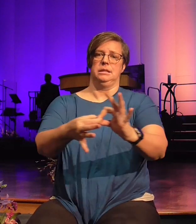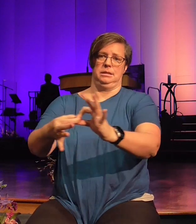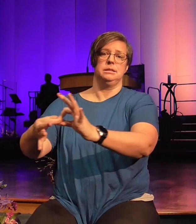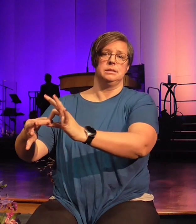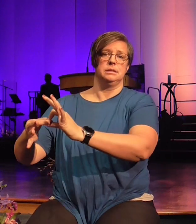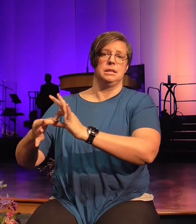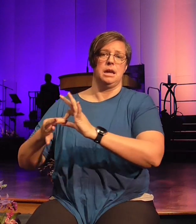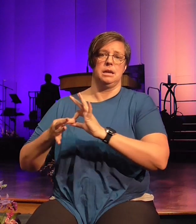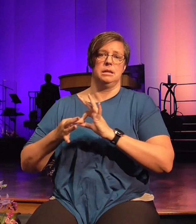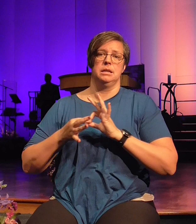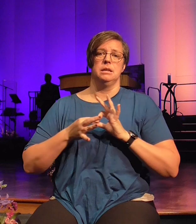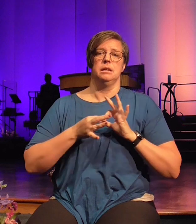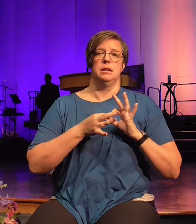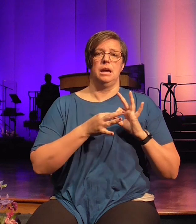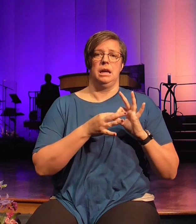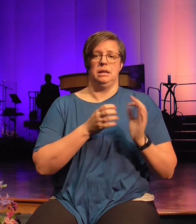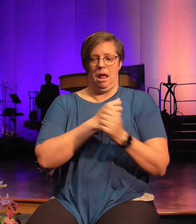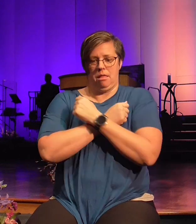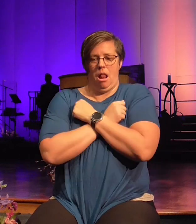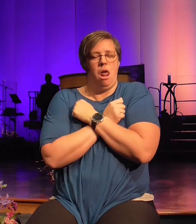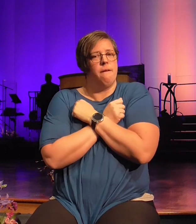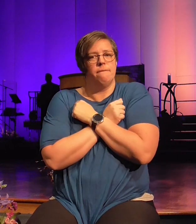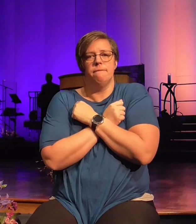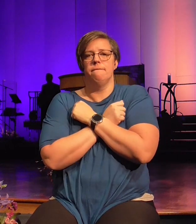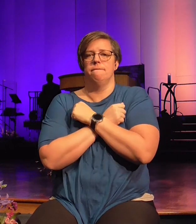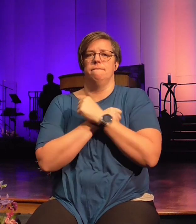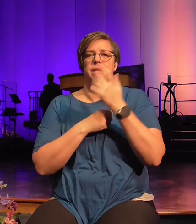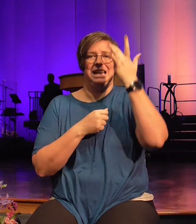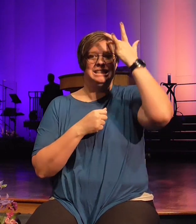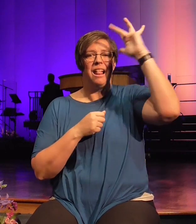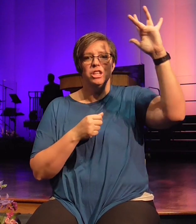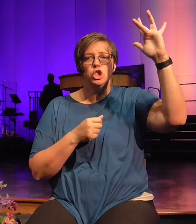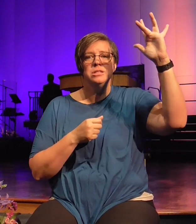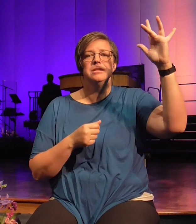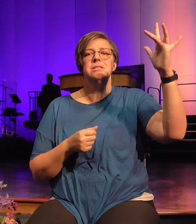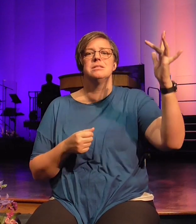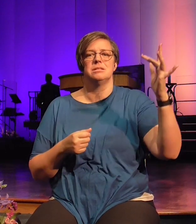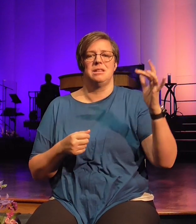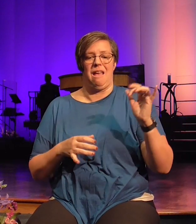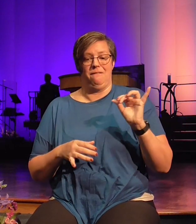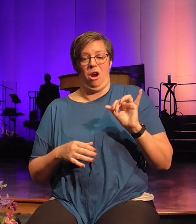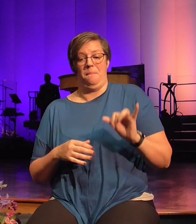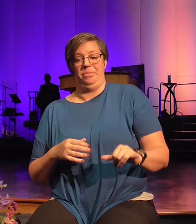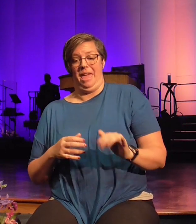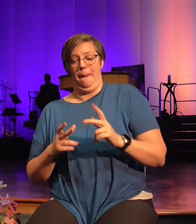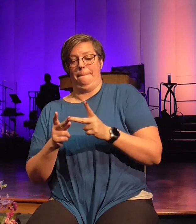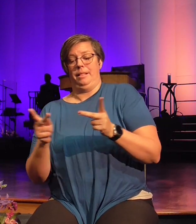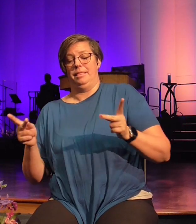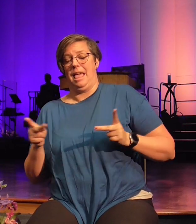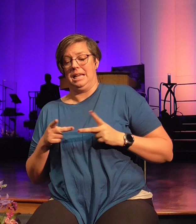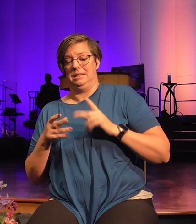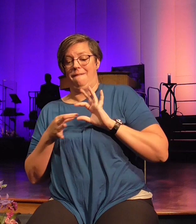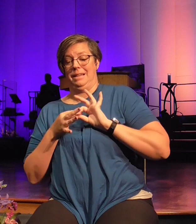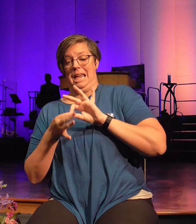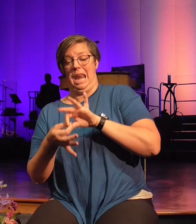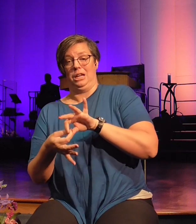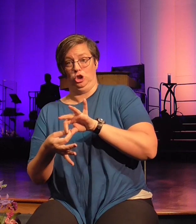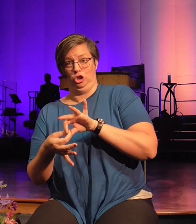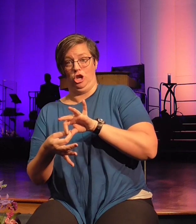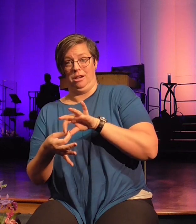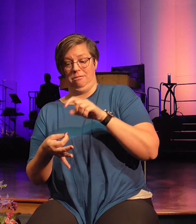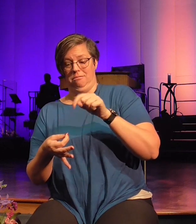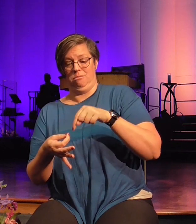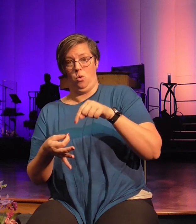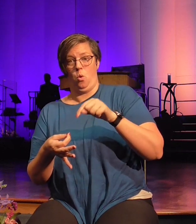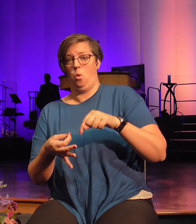life, in that love, in that intelligence. And from that great place of connection, oh, I